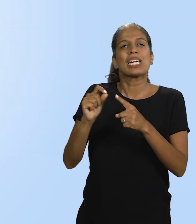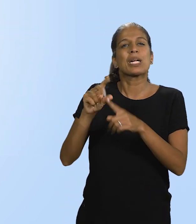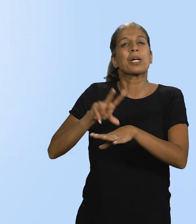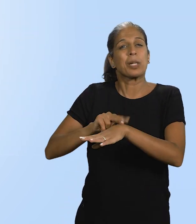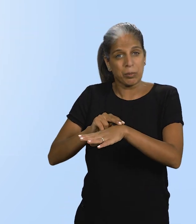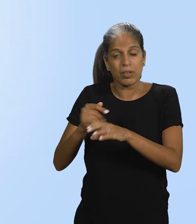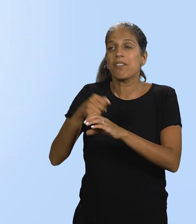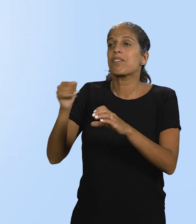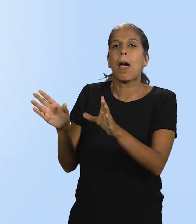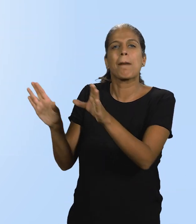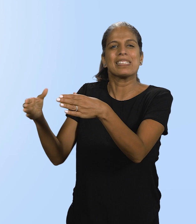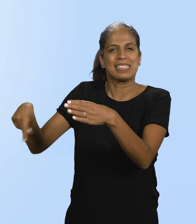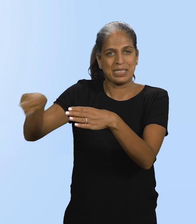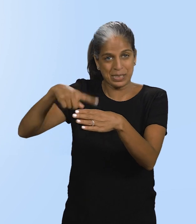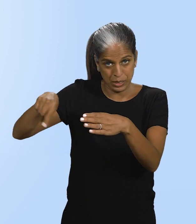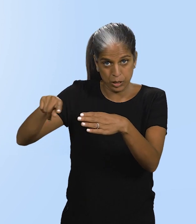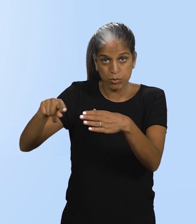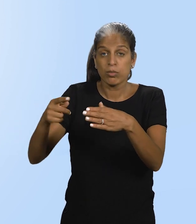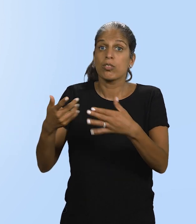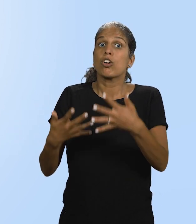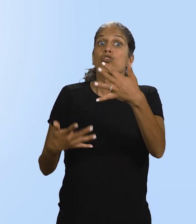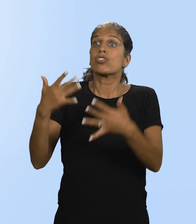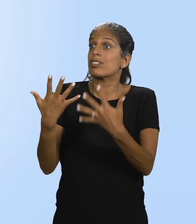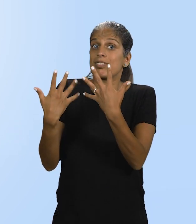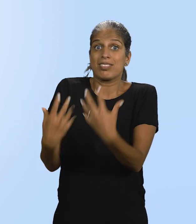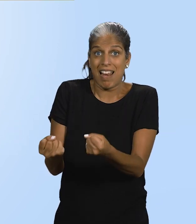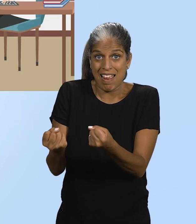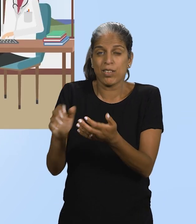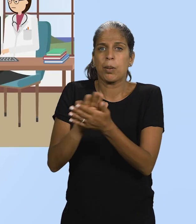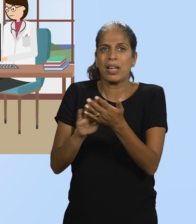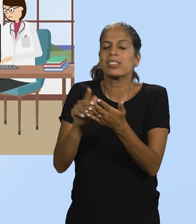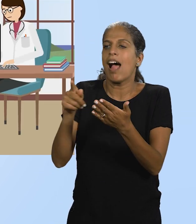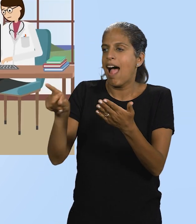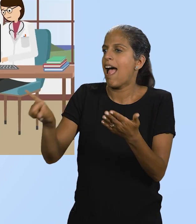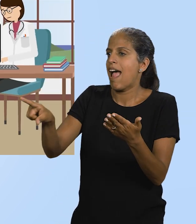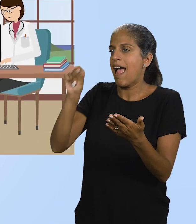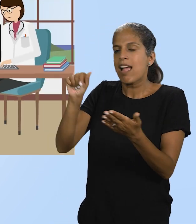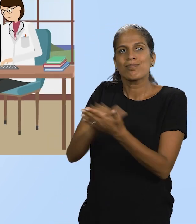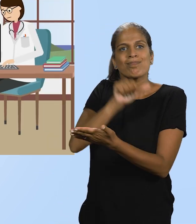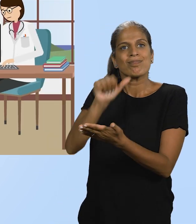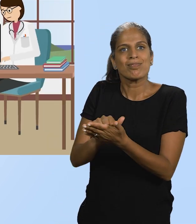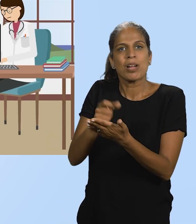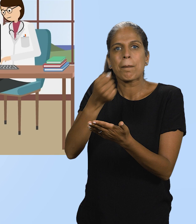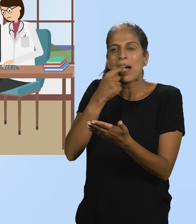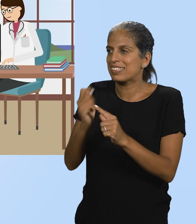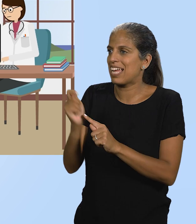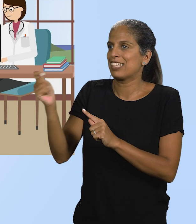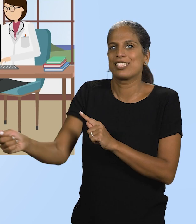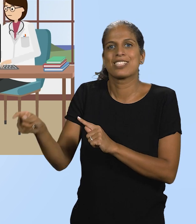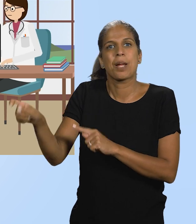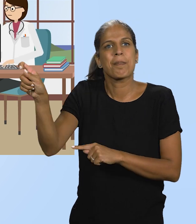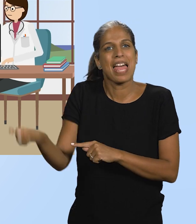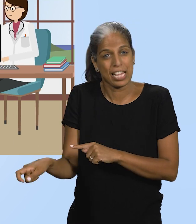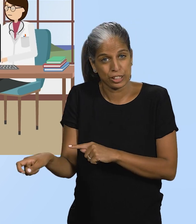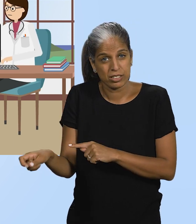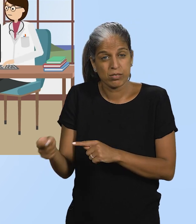test results to be made available to the GP and pharmacy teams. Once the results are made available, these can be used to help select